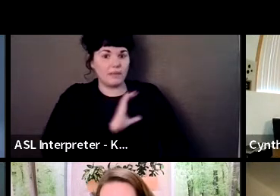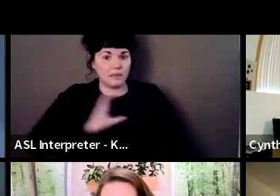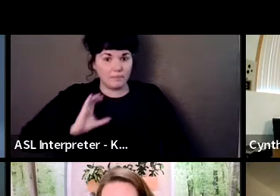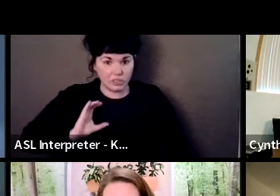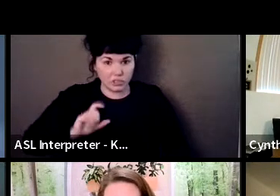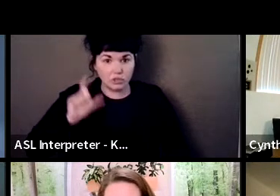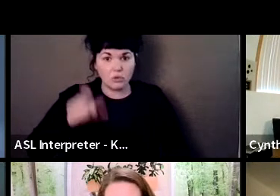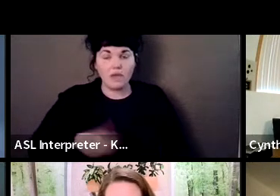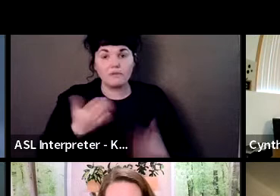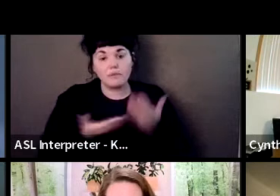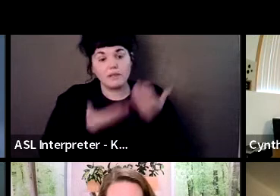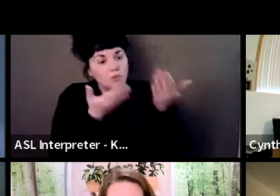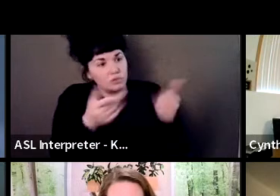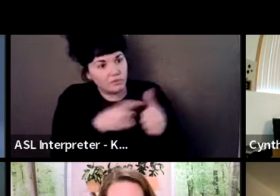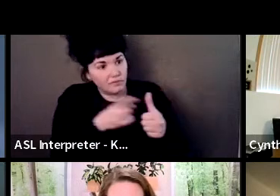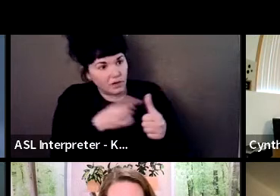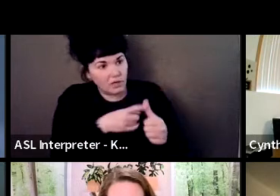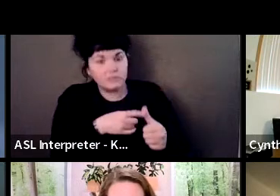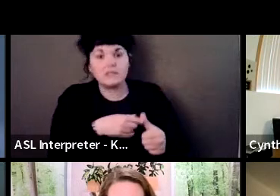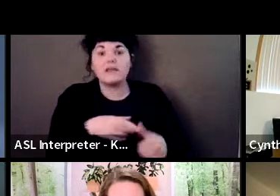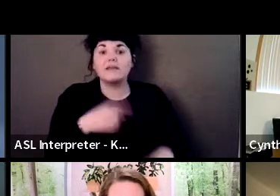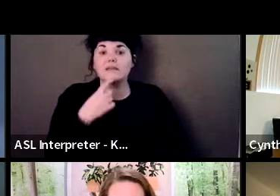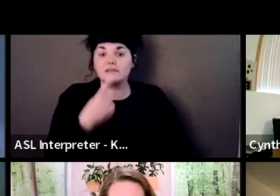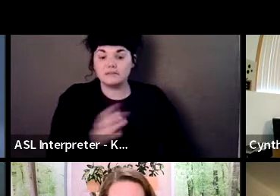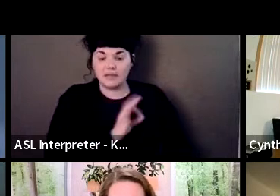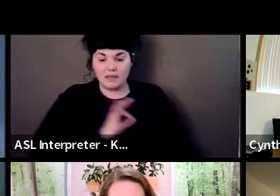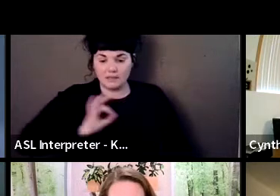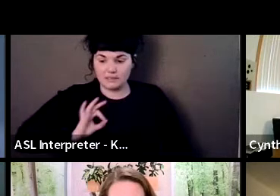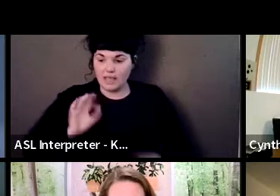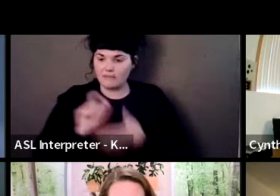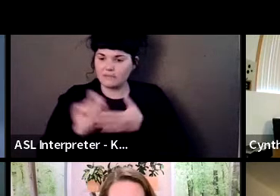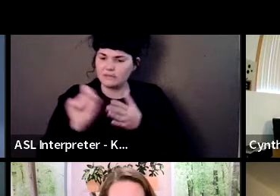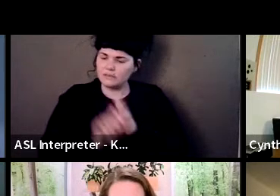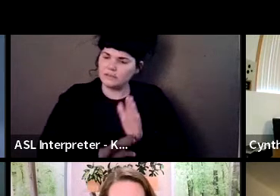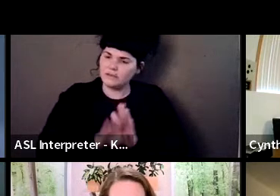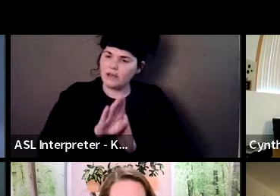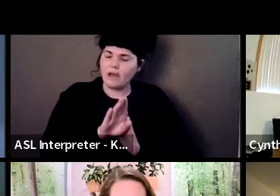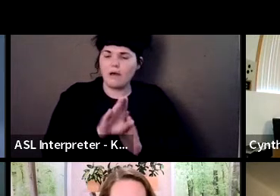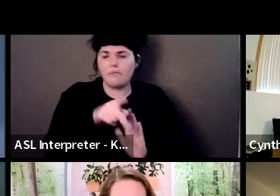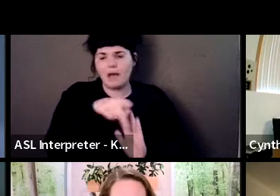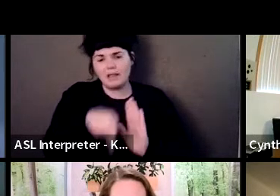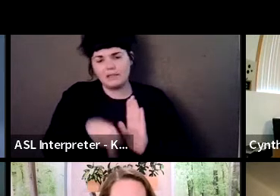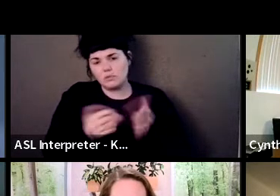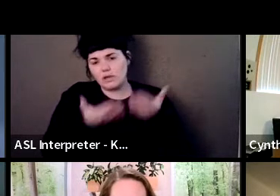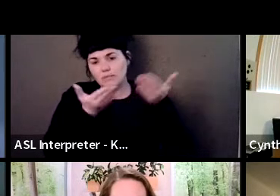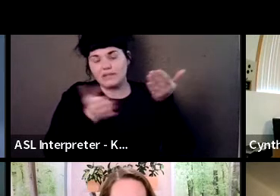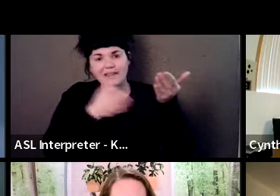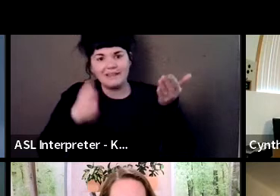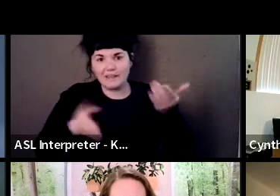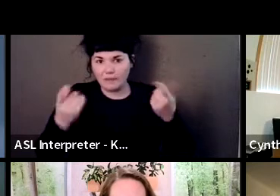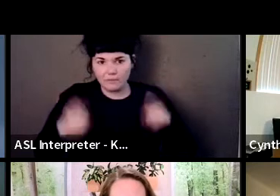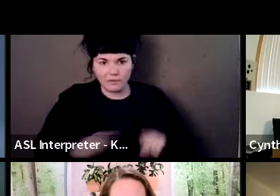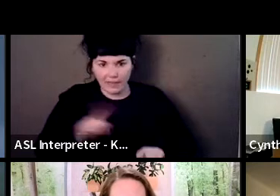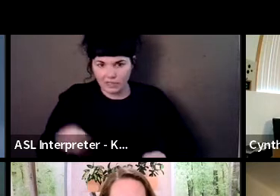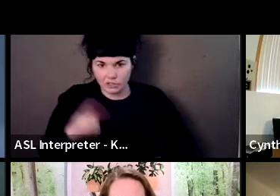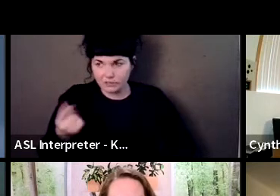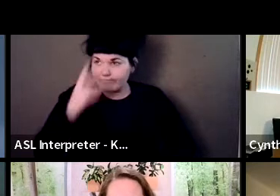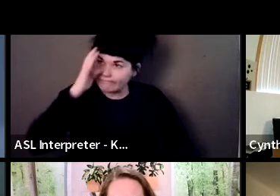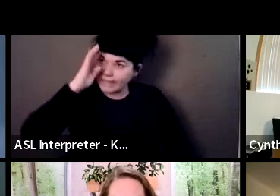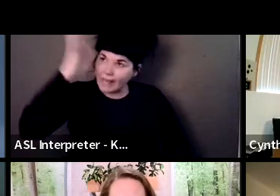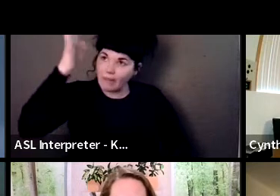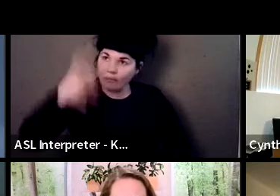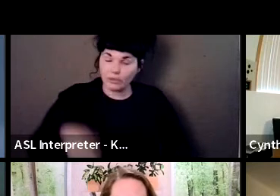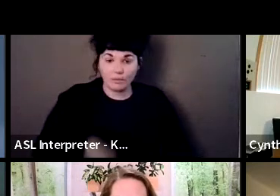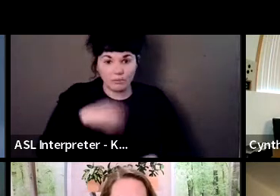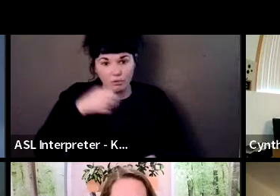motion first and then direct your staff to come up with a policy or a recommendation, and you never did that. They just came up with them, remember? Everybody just shows